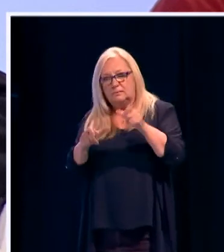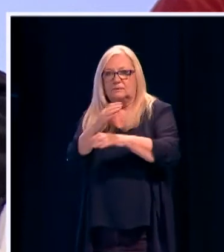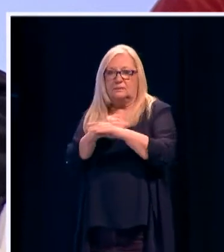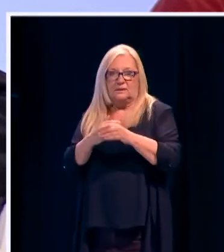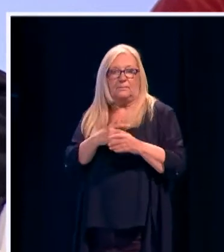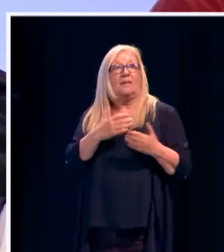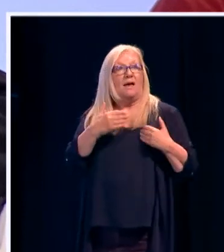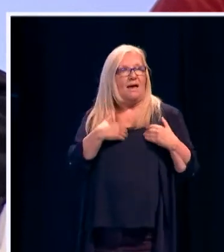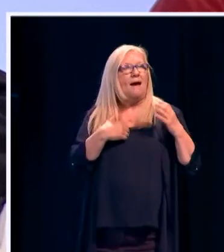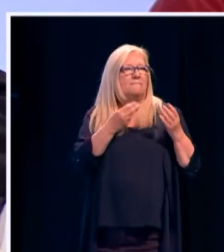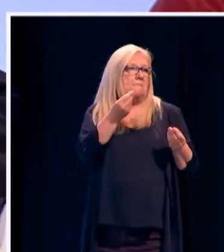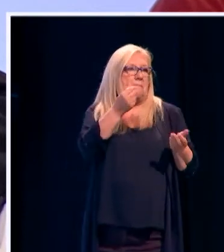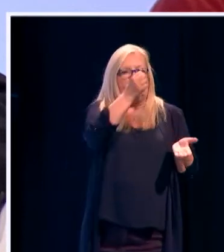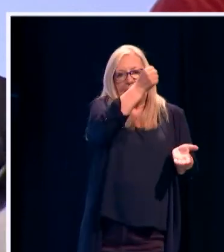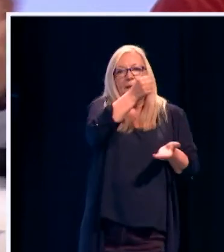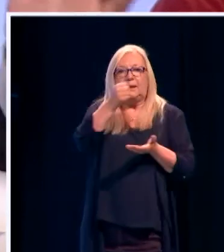disabilities and all